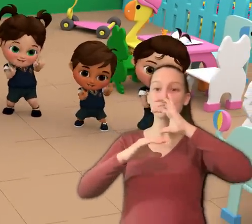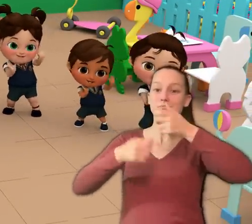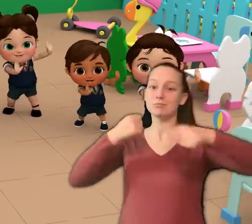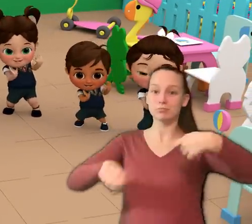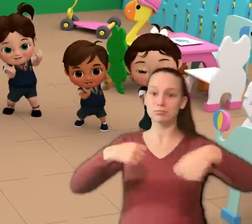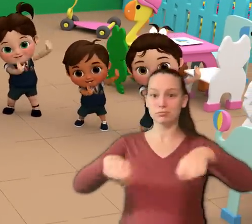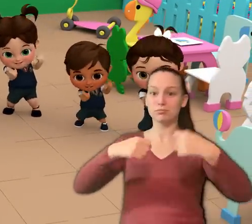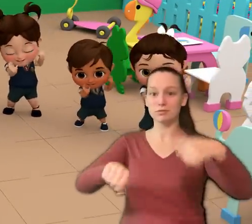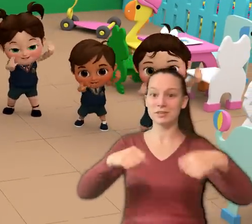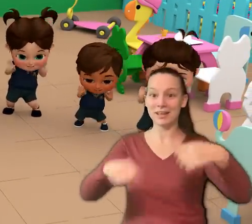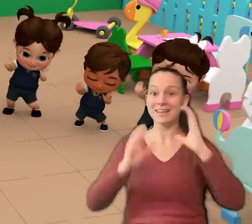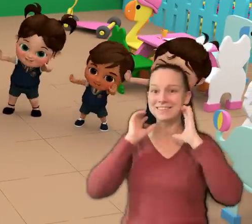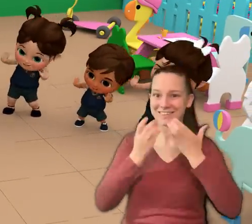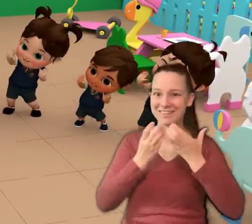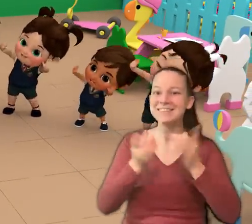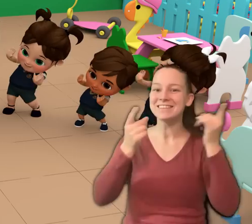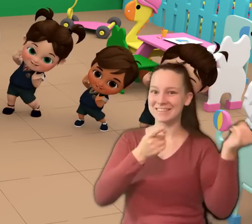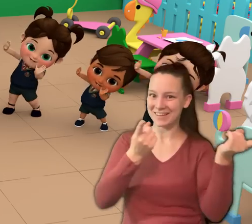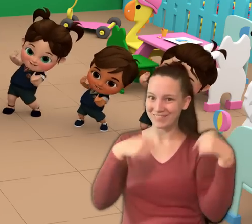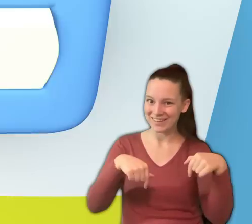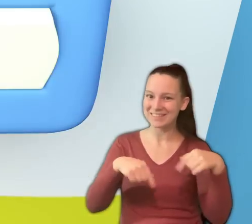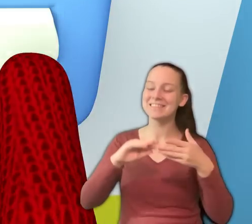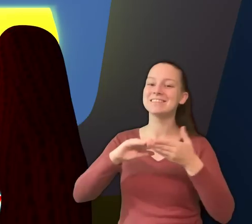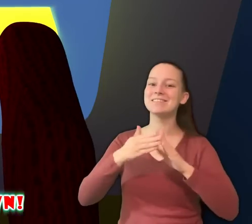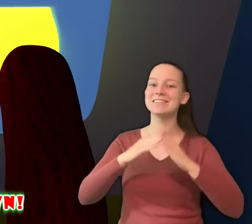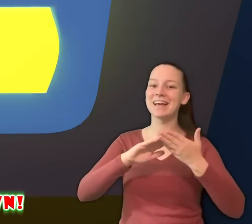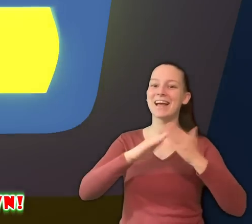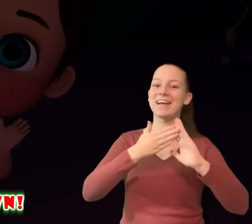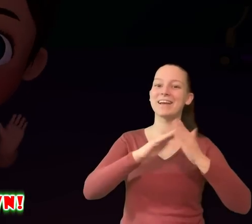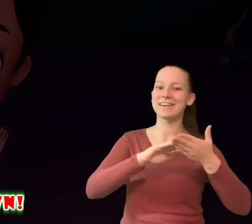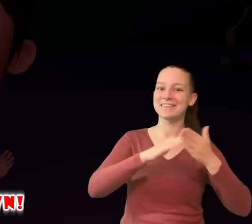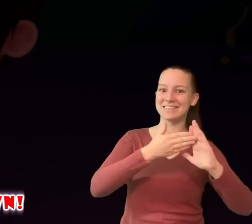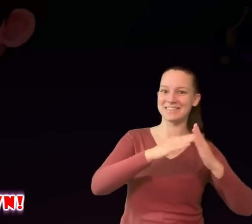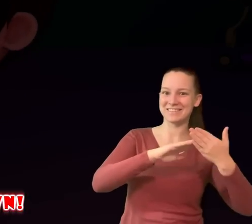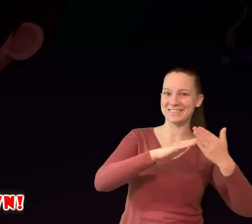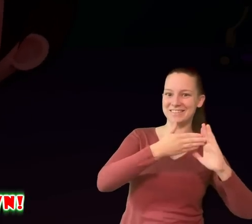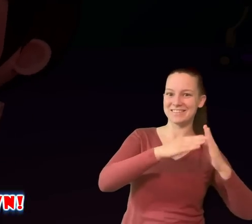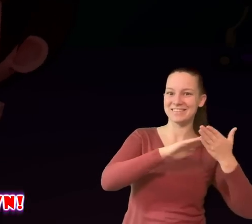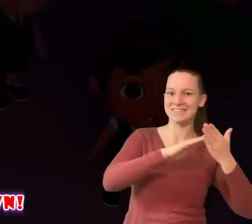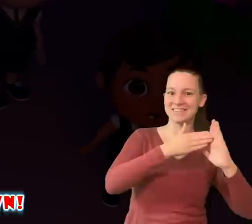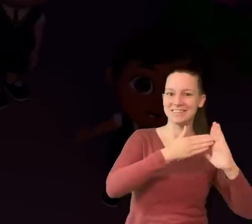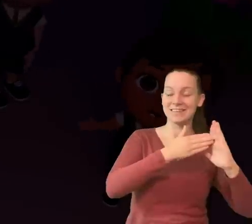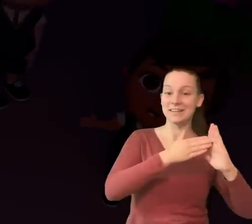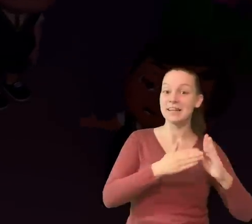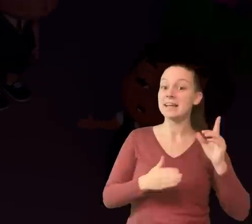toot toots and rummy tum tums Santa Claus is Coming to Town